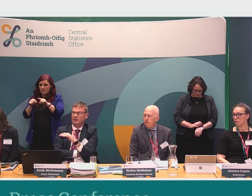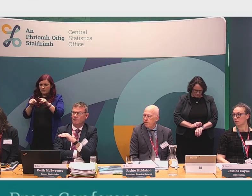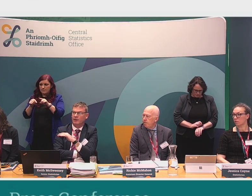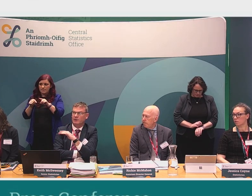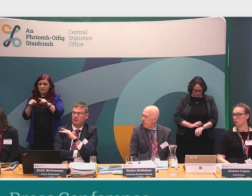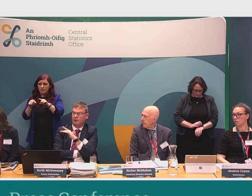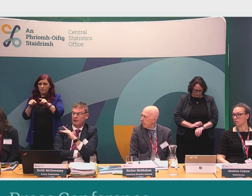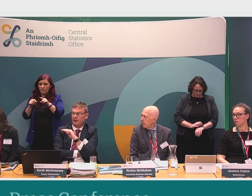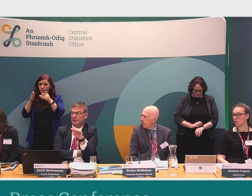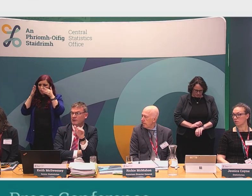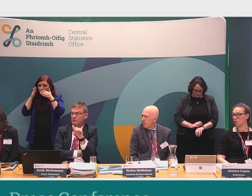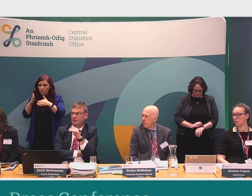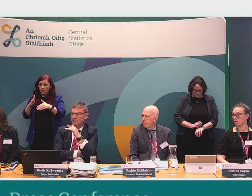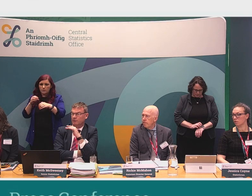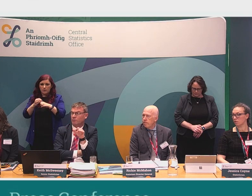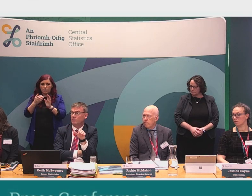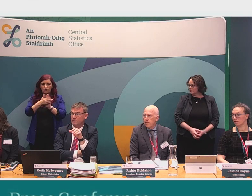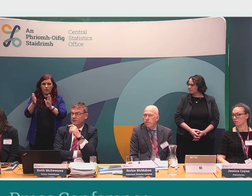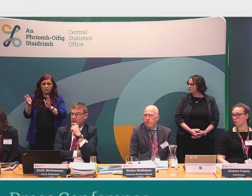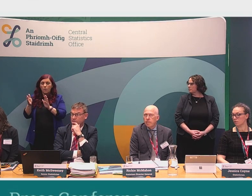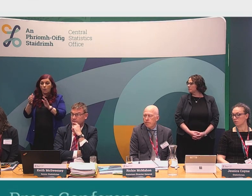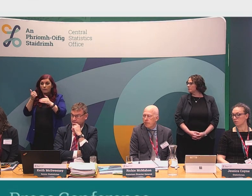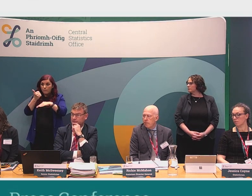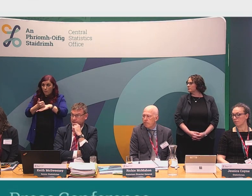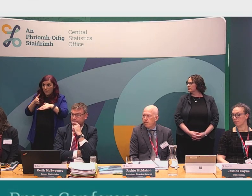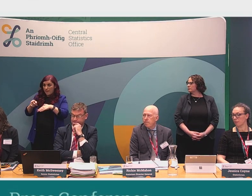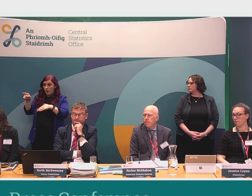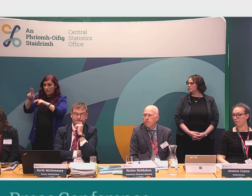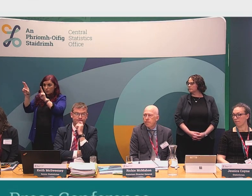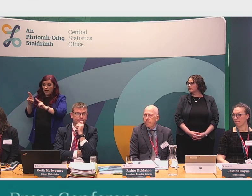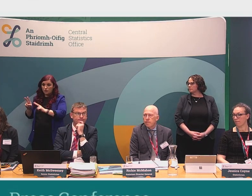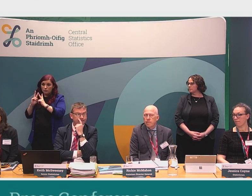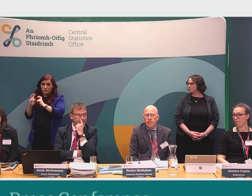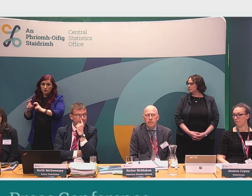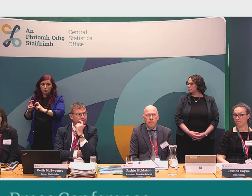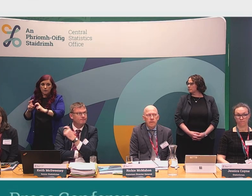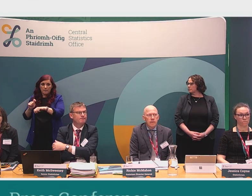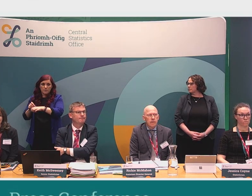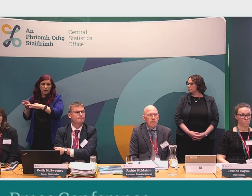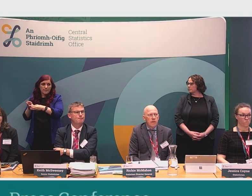in a range of kind of international kind of reports here as well. Yeah.